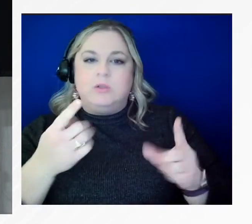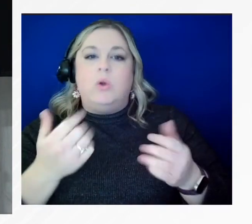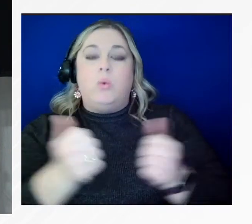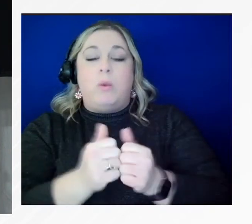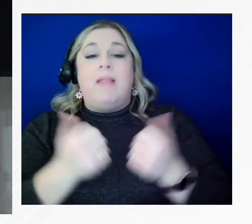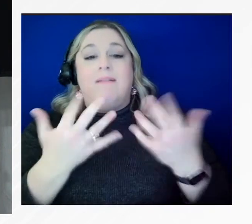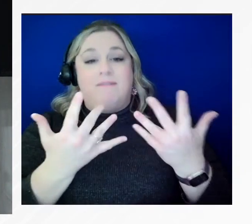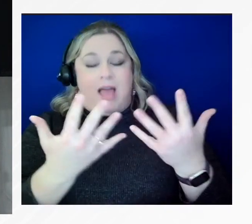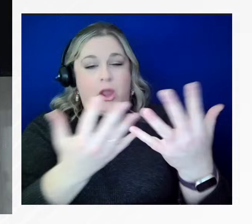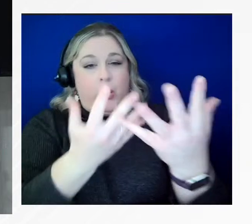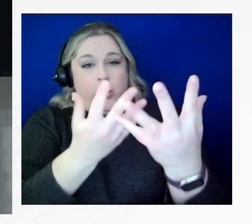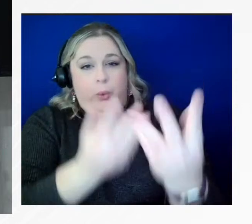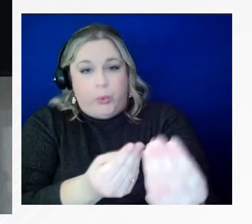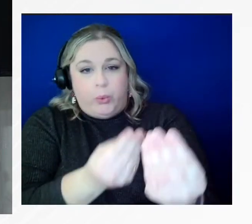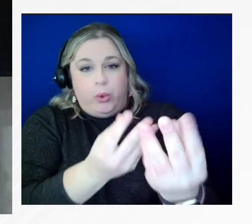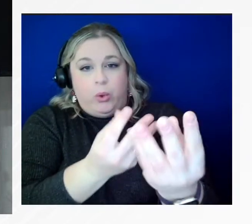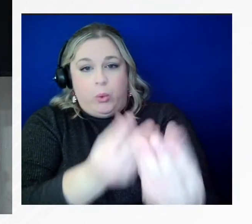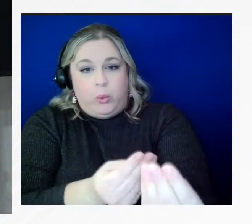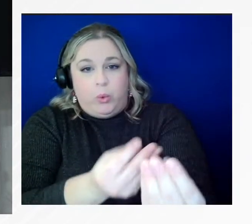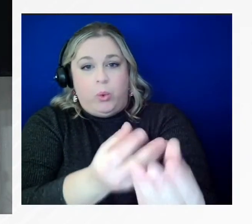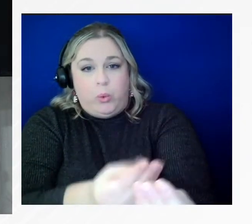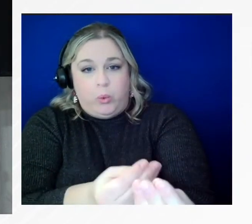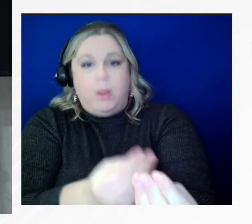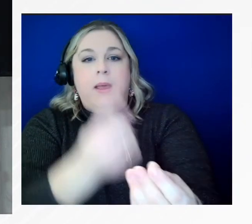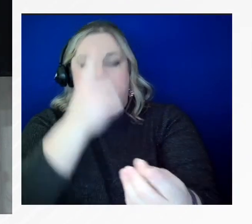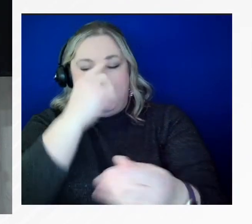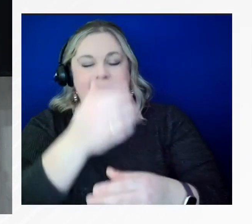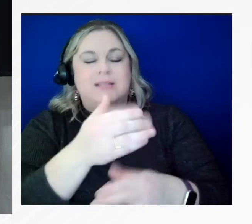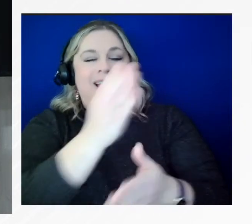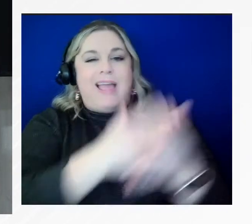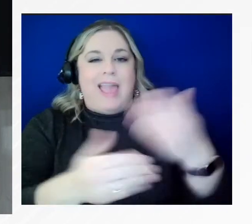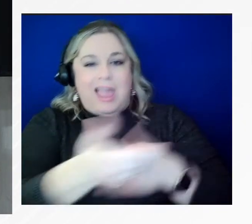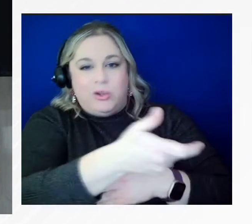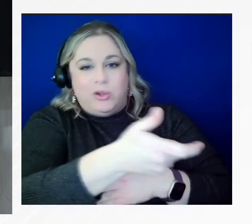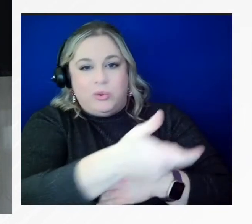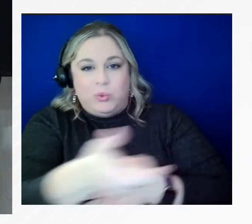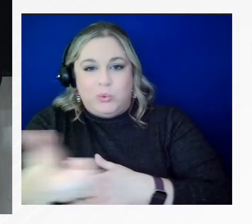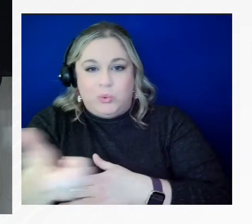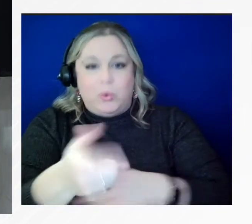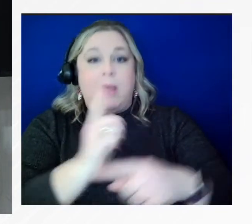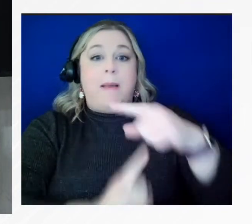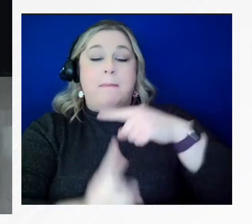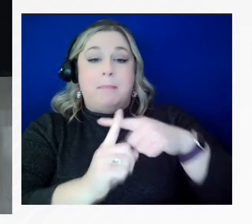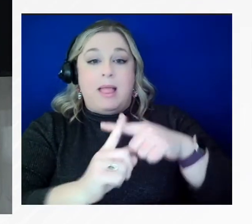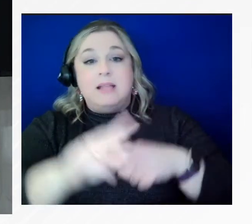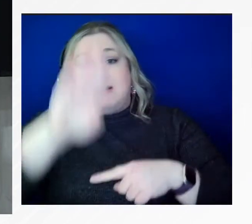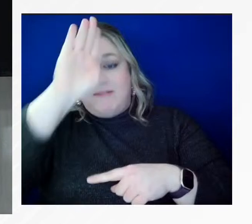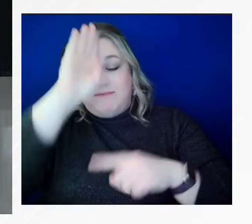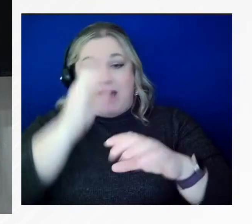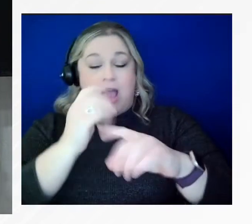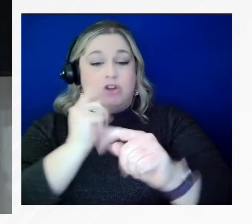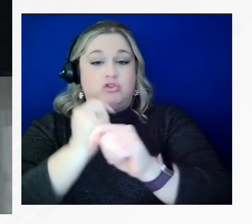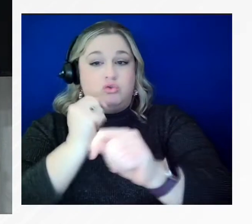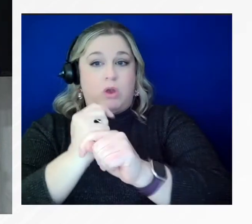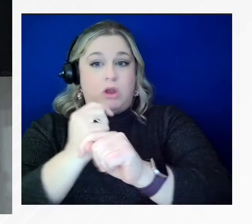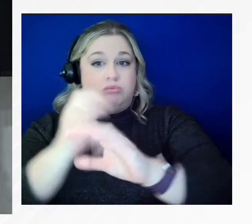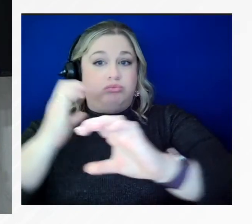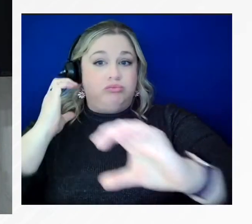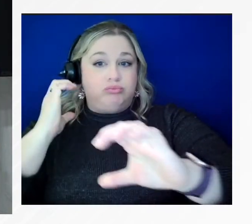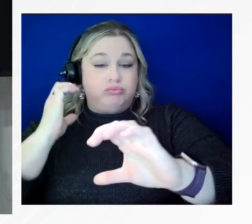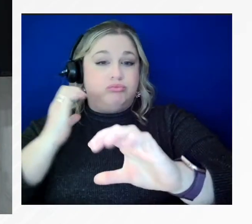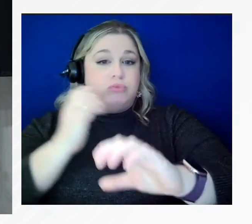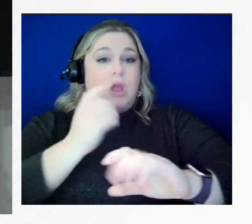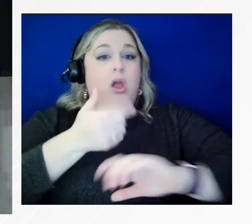activities with hose lines and hand lines with our engine companies. We're also in full supportive mode along the front around all the structures